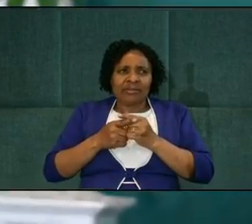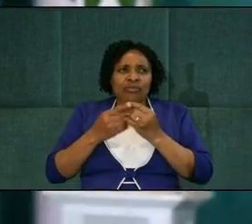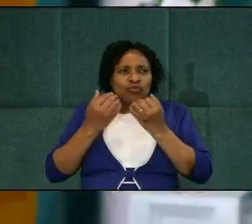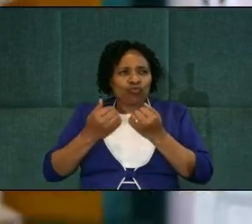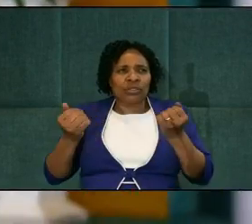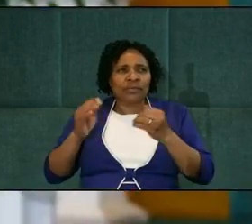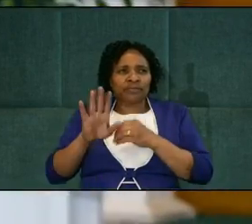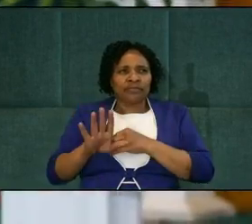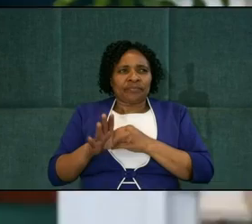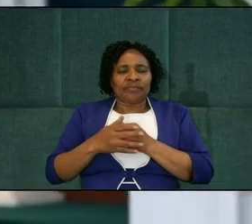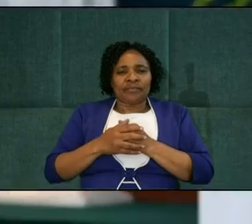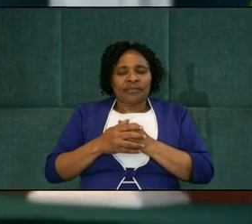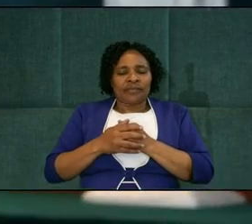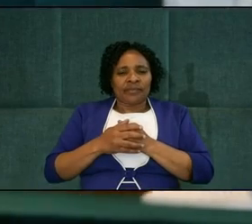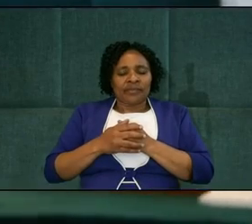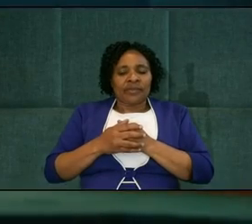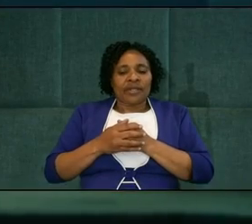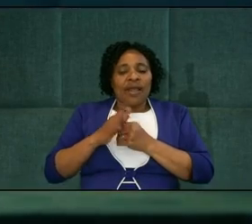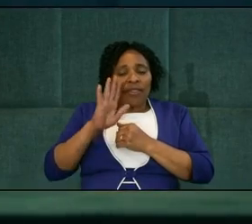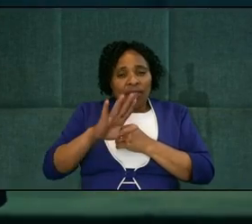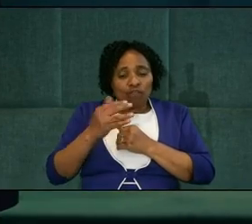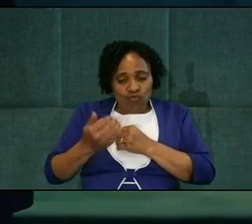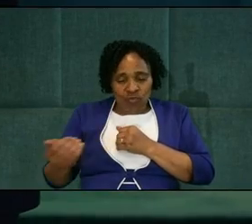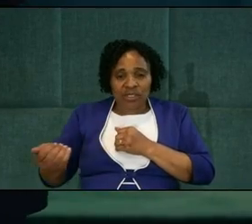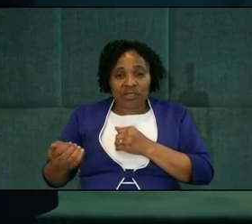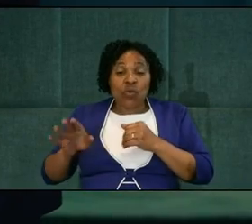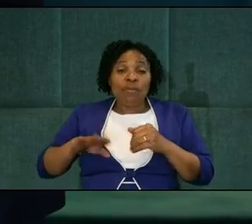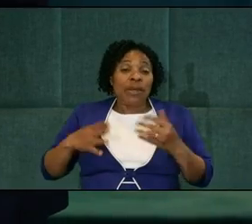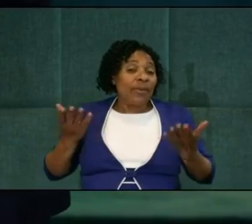Children. So where were the women?